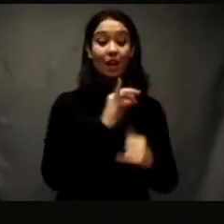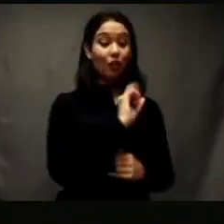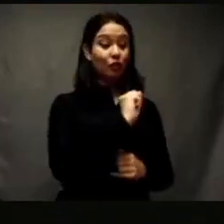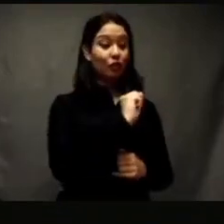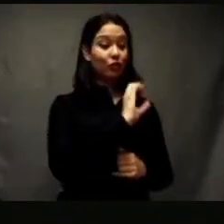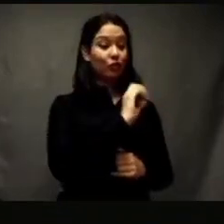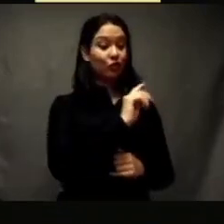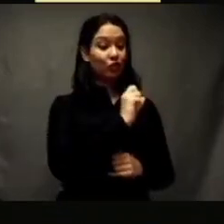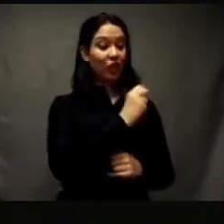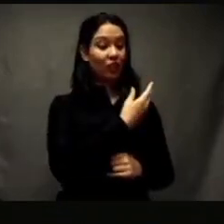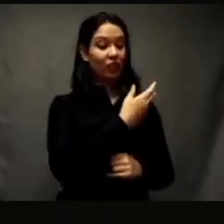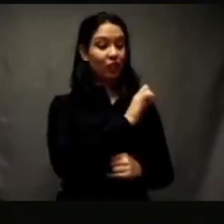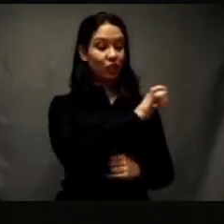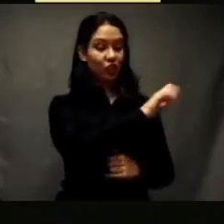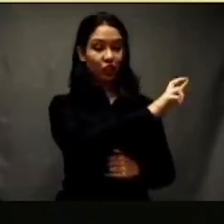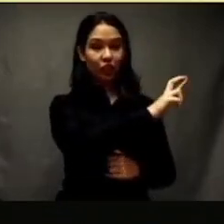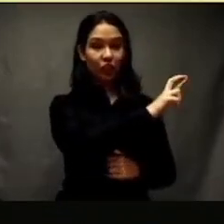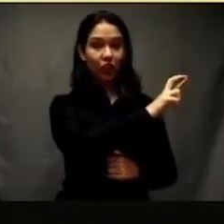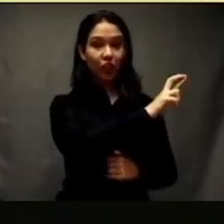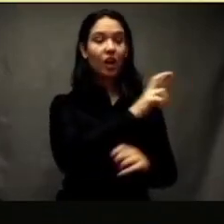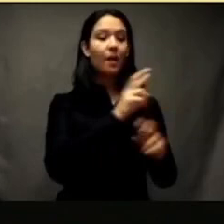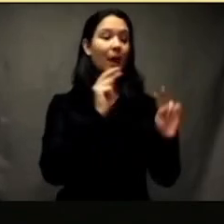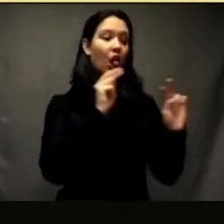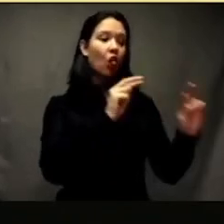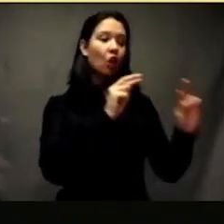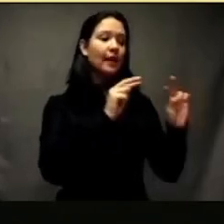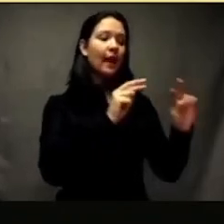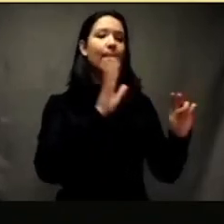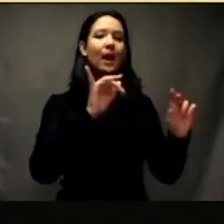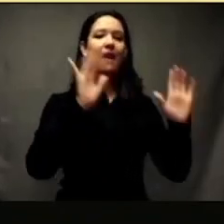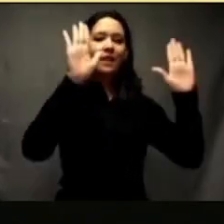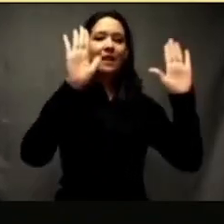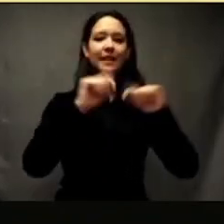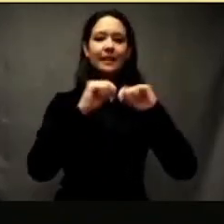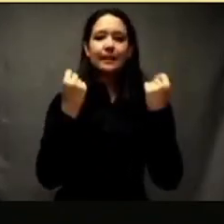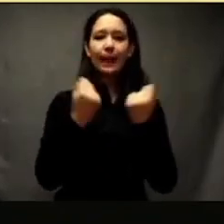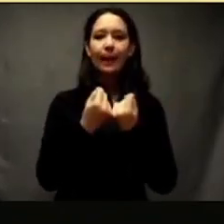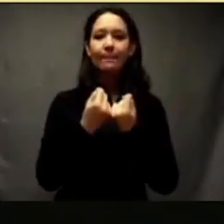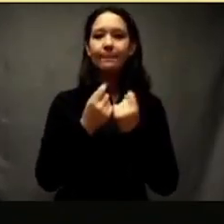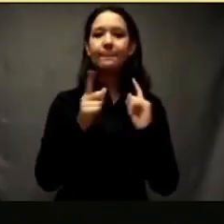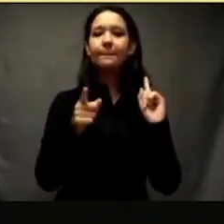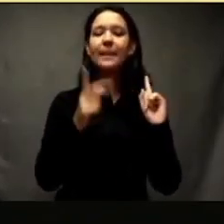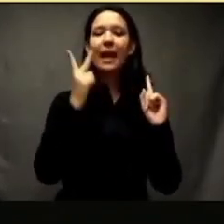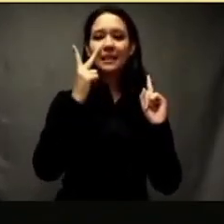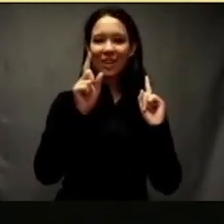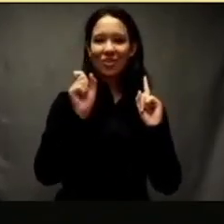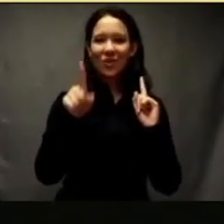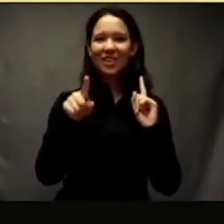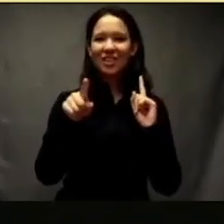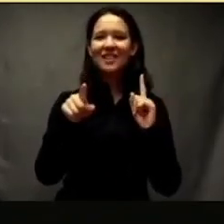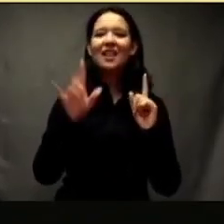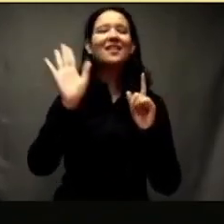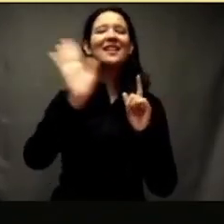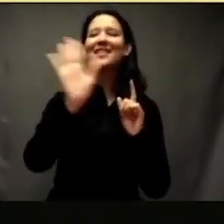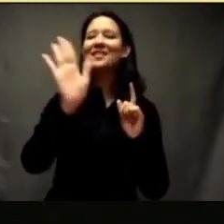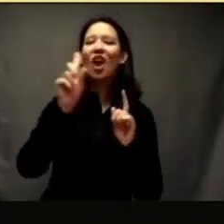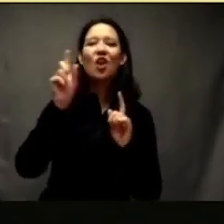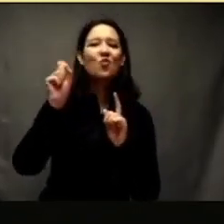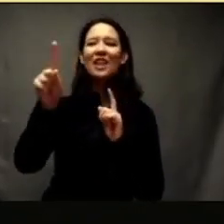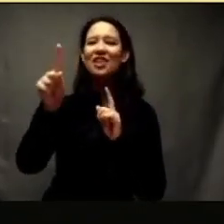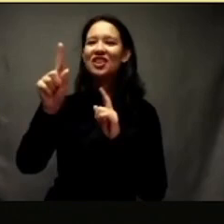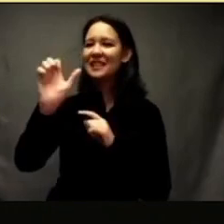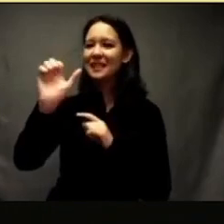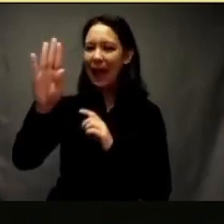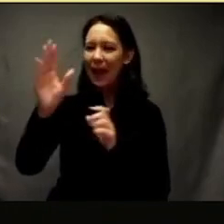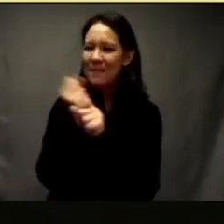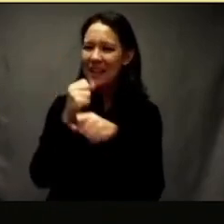is being looked at by a fantastic team. Oh yeah. Oh, I see the questions are in the questions tab, not just in the chat. That does make it a